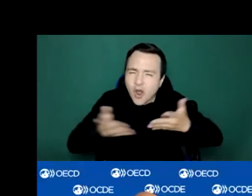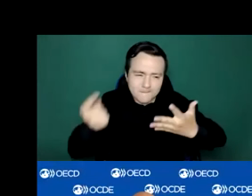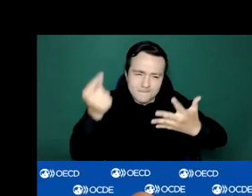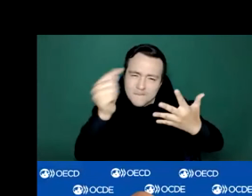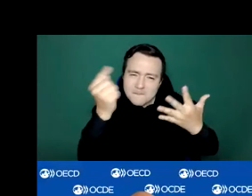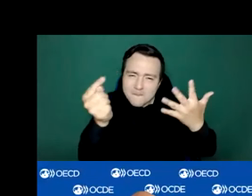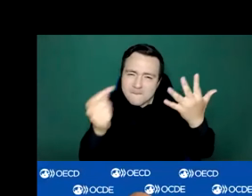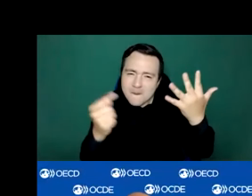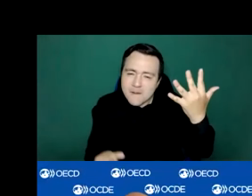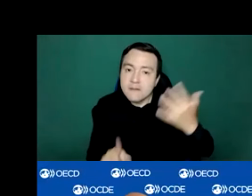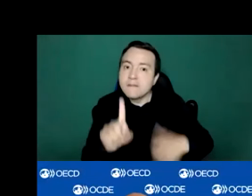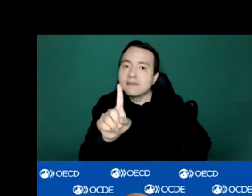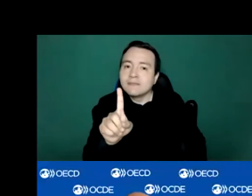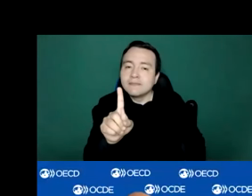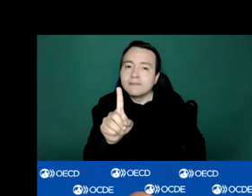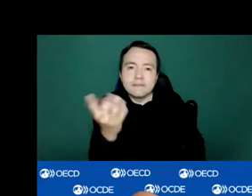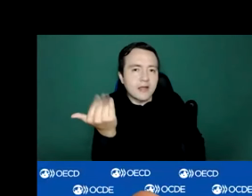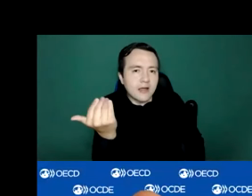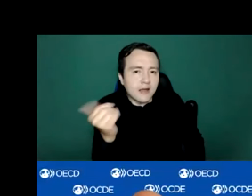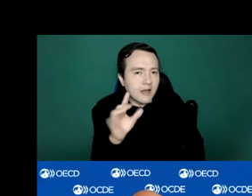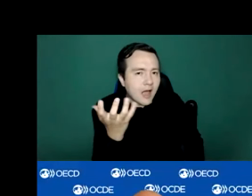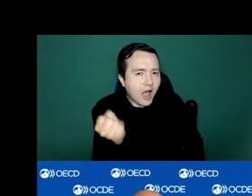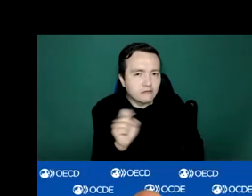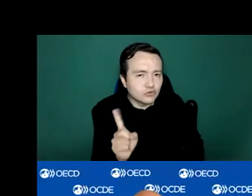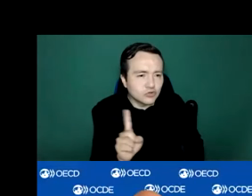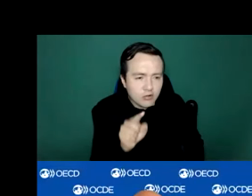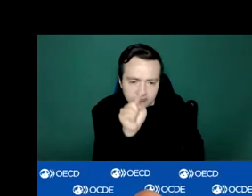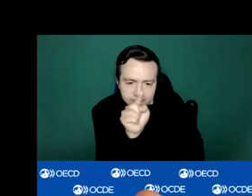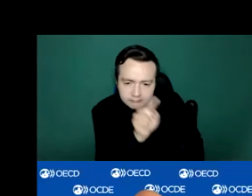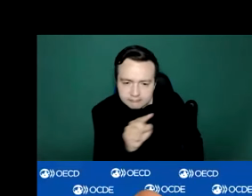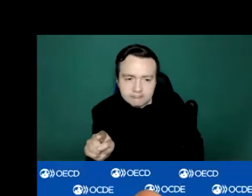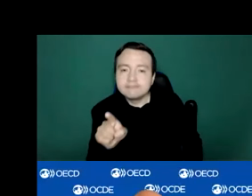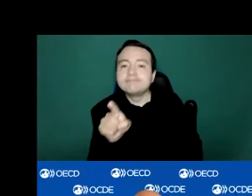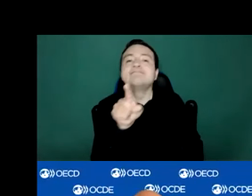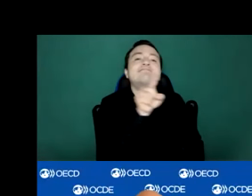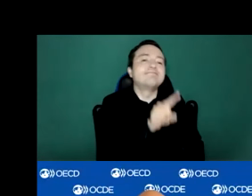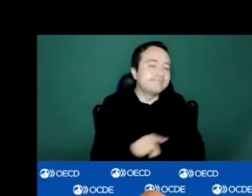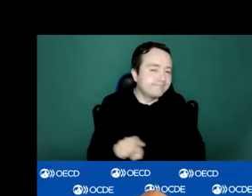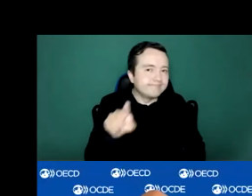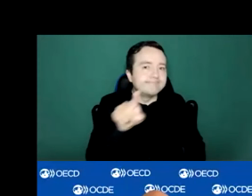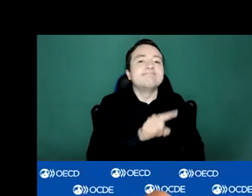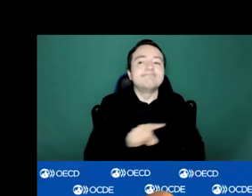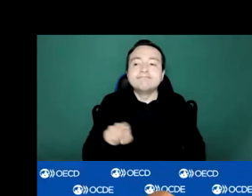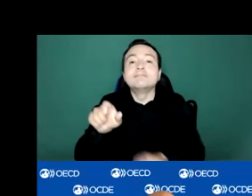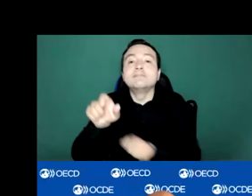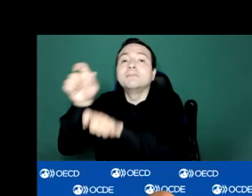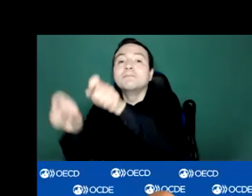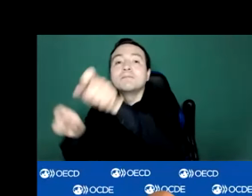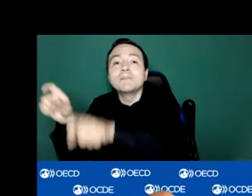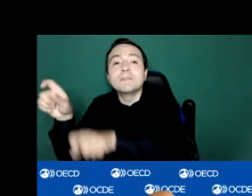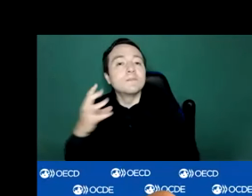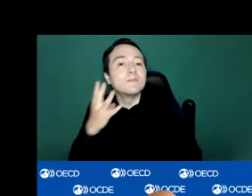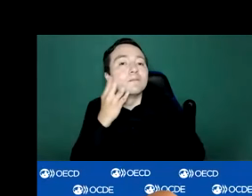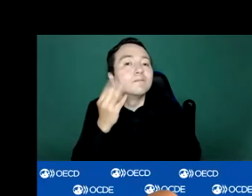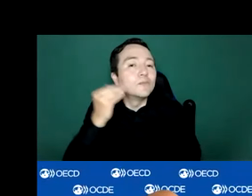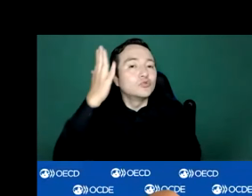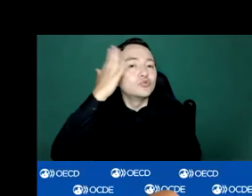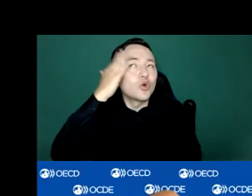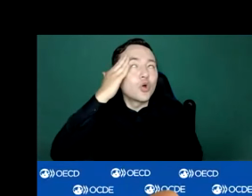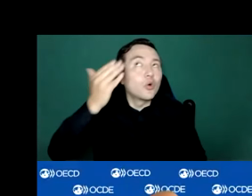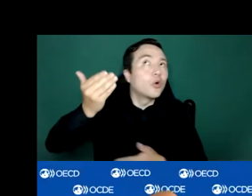the patient-reported experiences of care and the patient-reported outcomes of care. So there's no